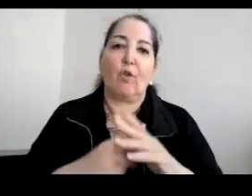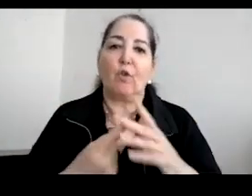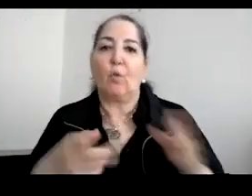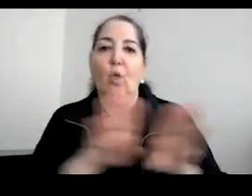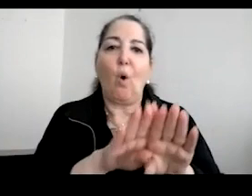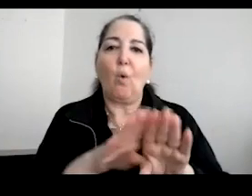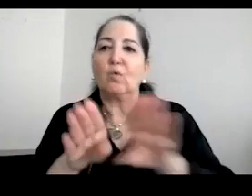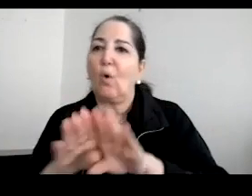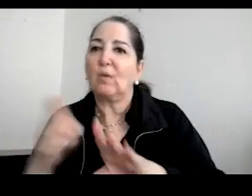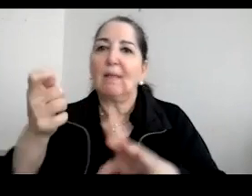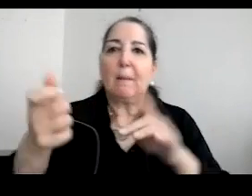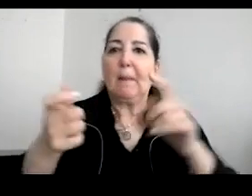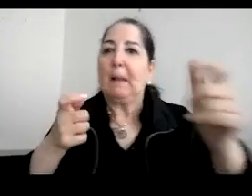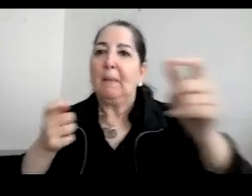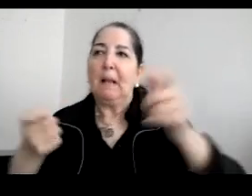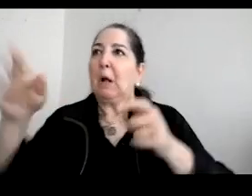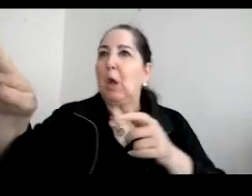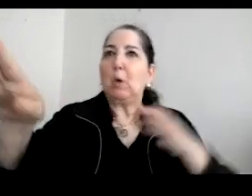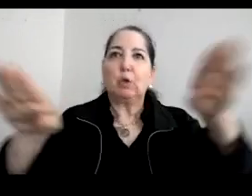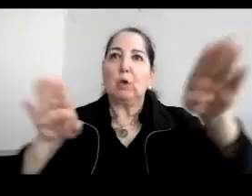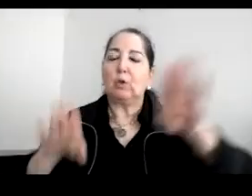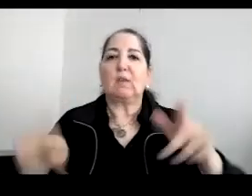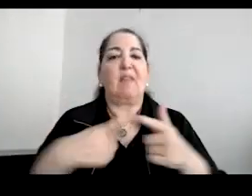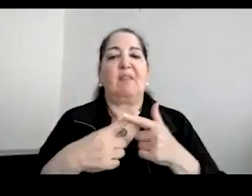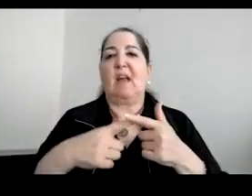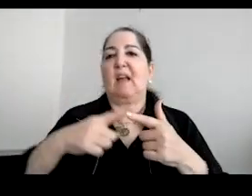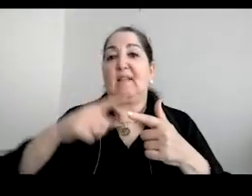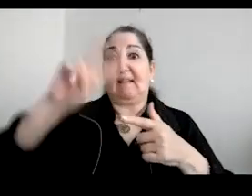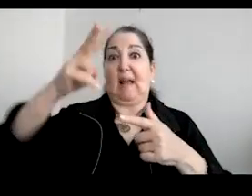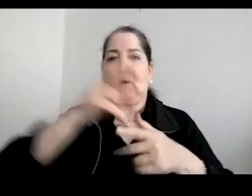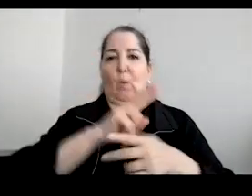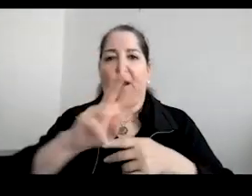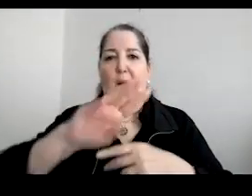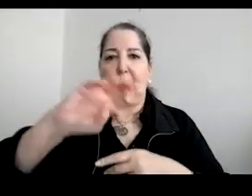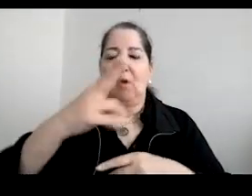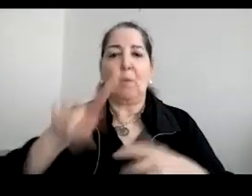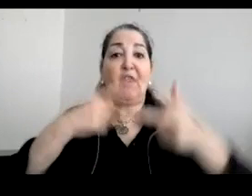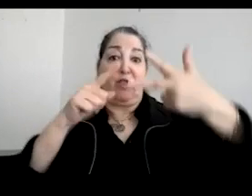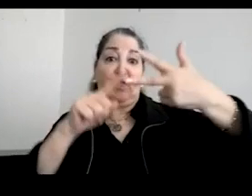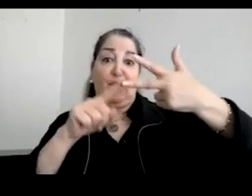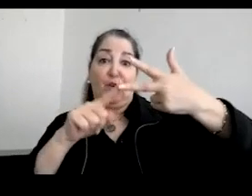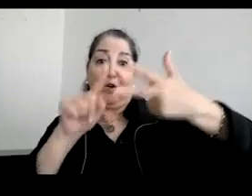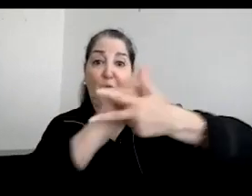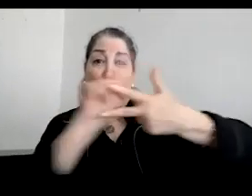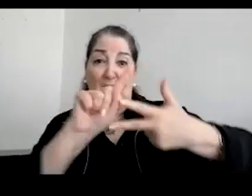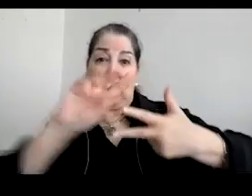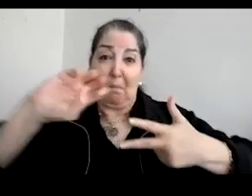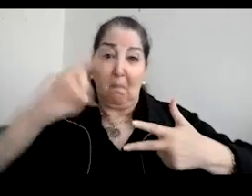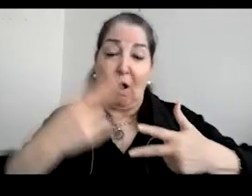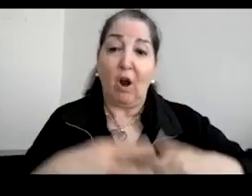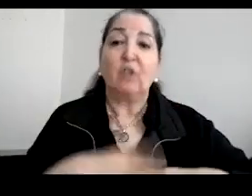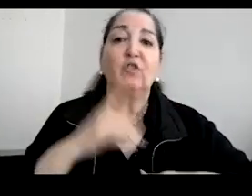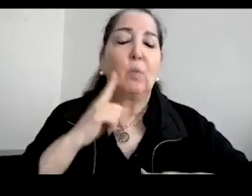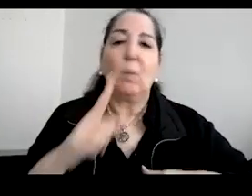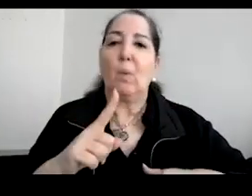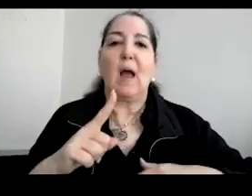around the second week of March. And then by the third week of March, we had California lead with a statewide stay-at-home order,